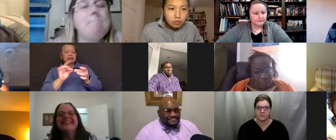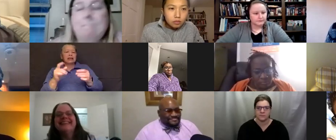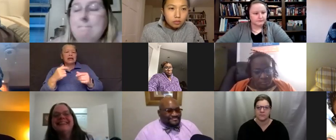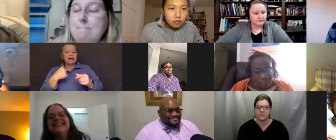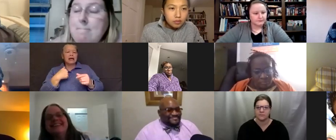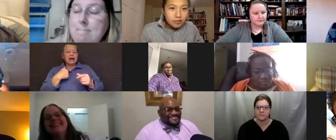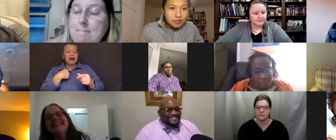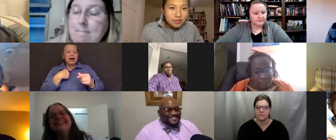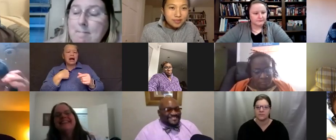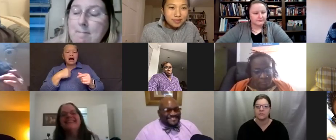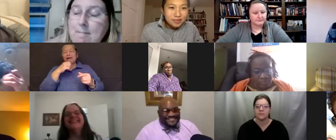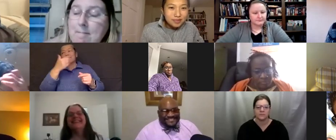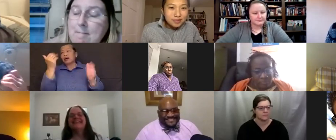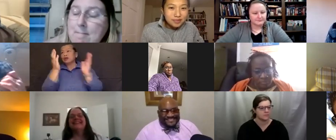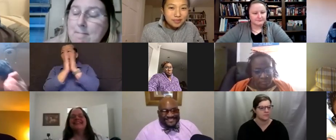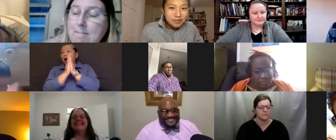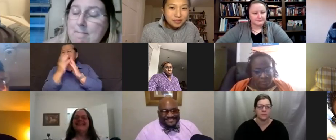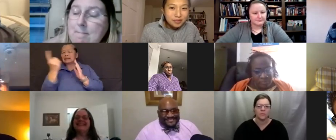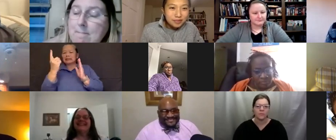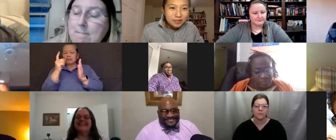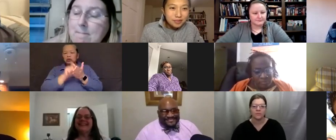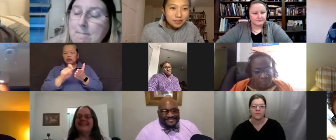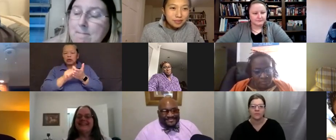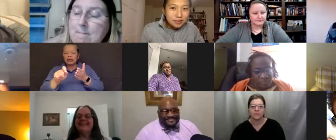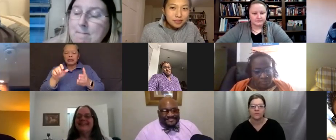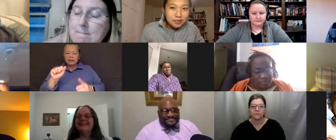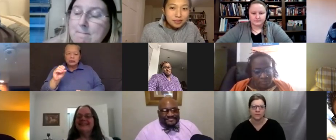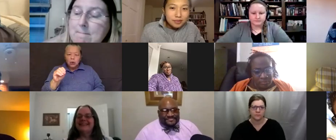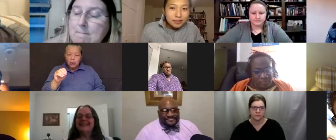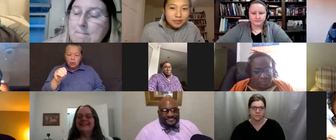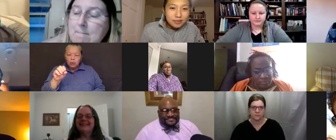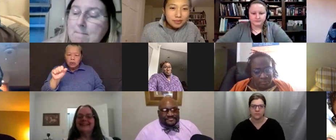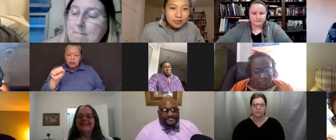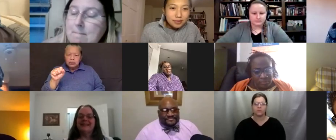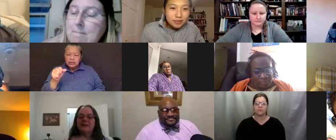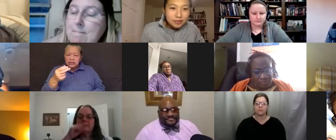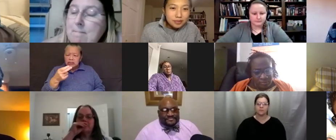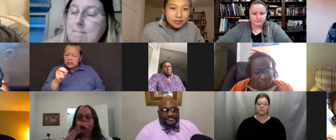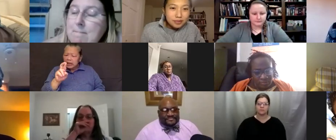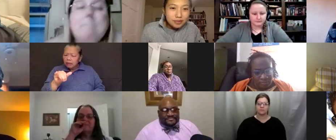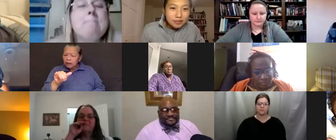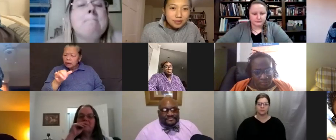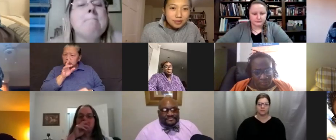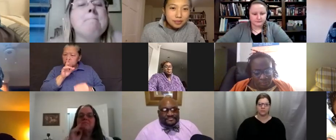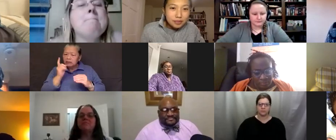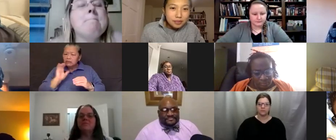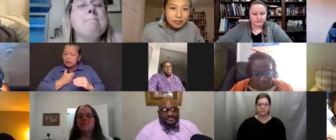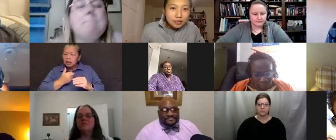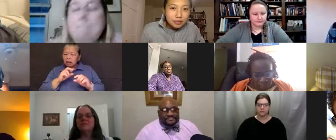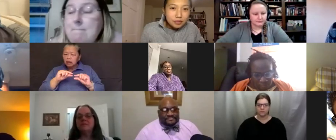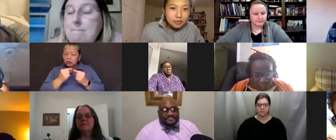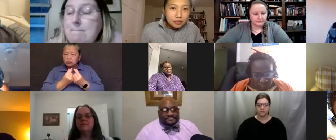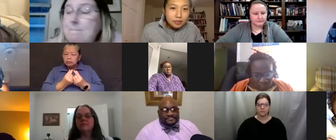who wanted to do it. So Sharon is going to speak for our group.